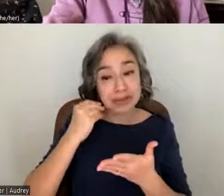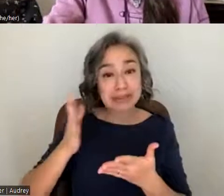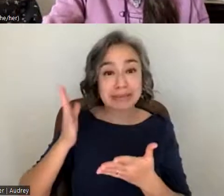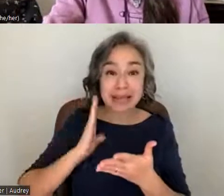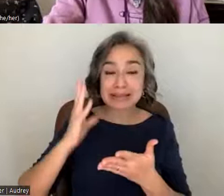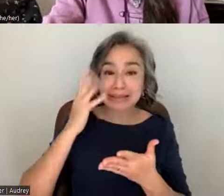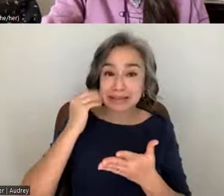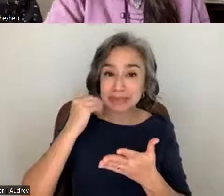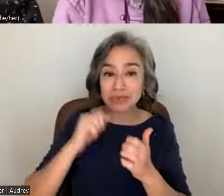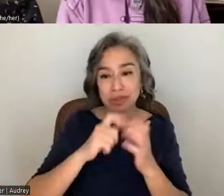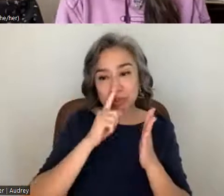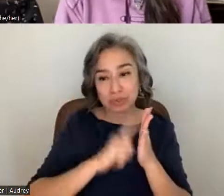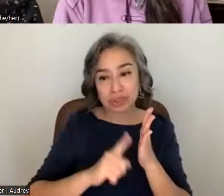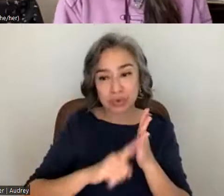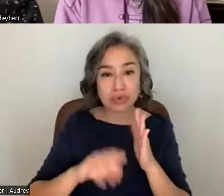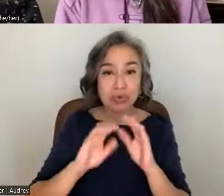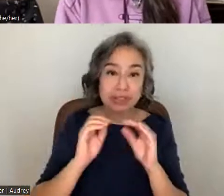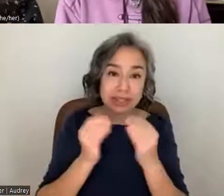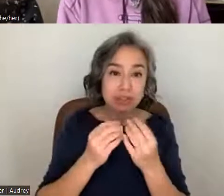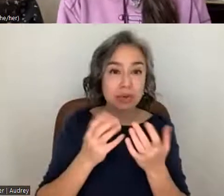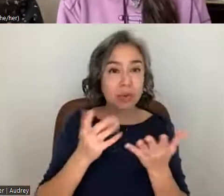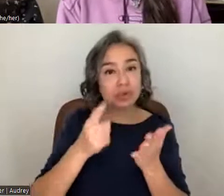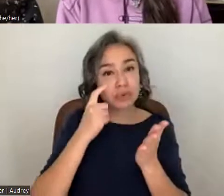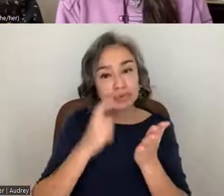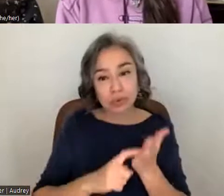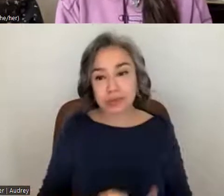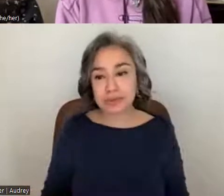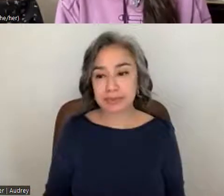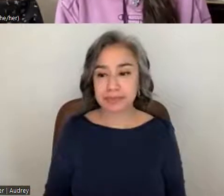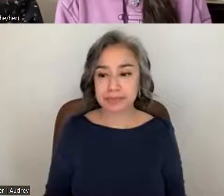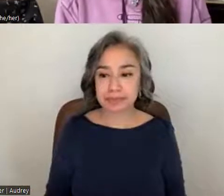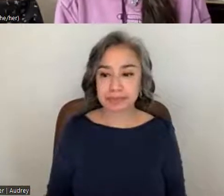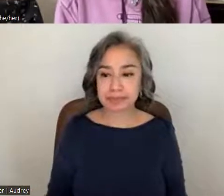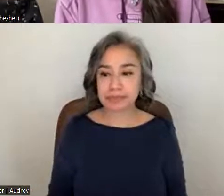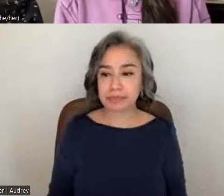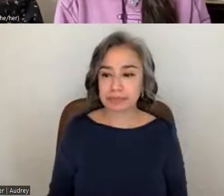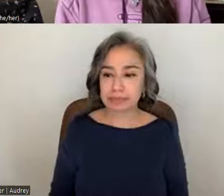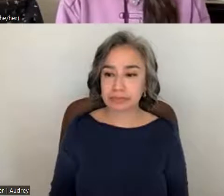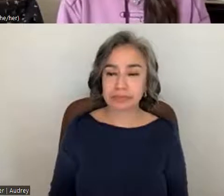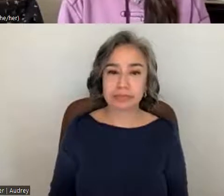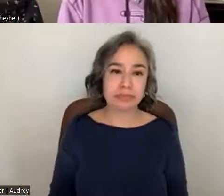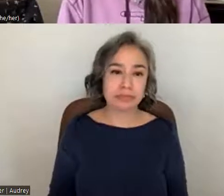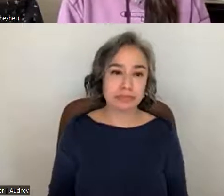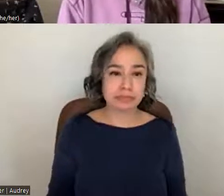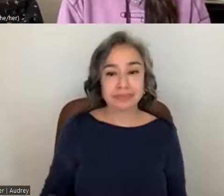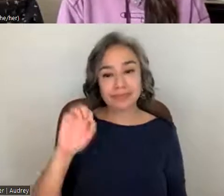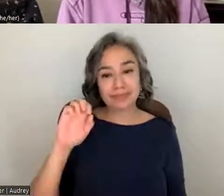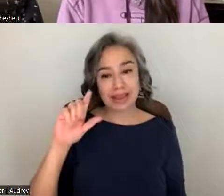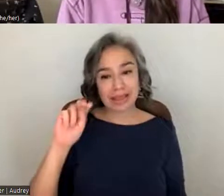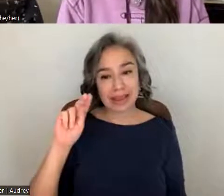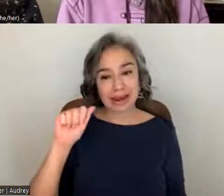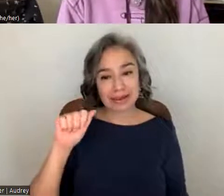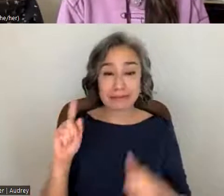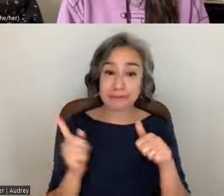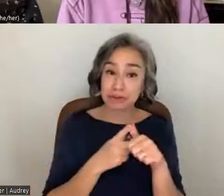research organizations and what you've taken notice of. Well, first, I would absolutely agree